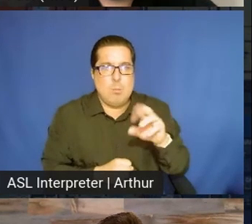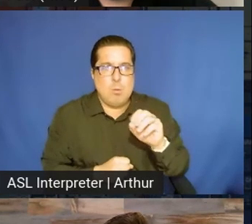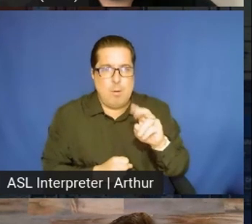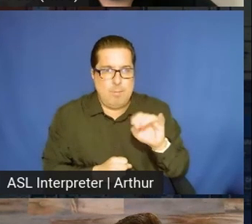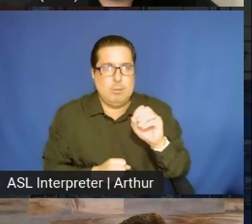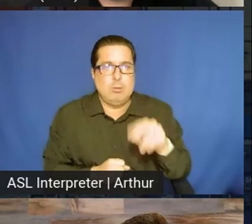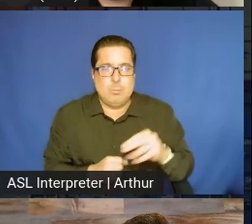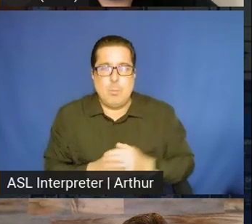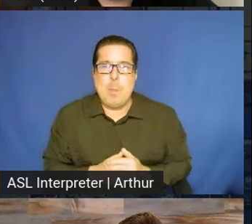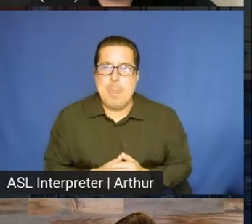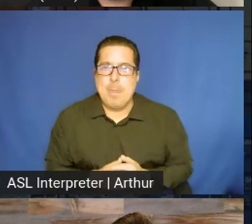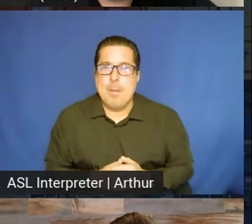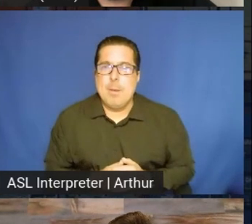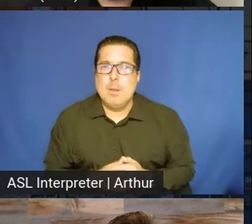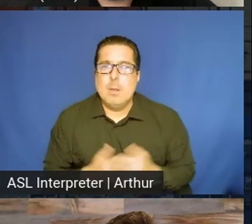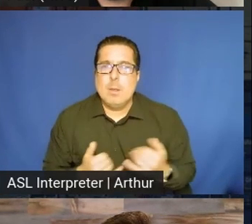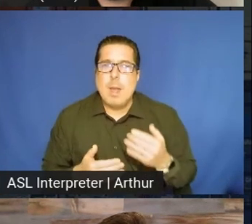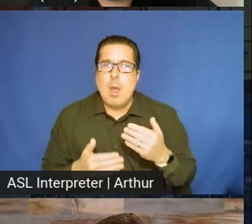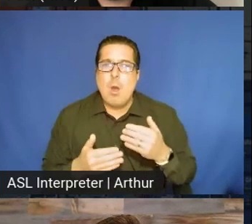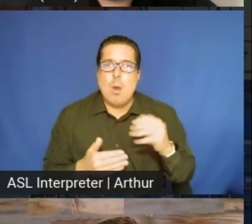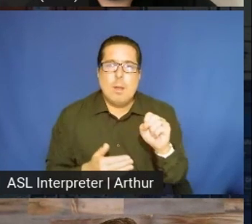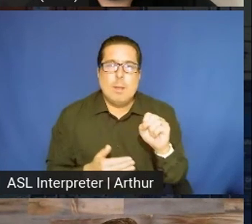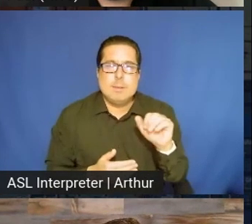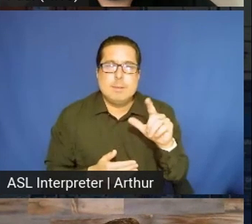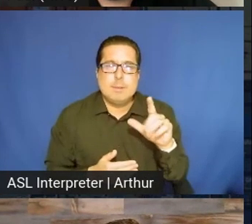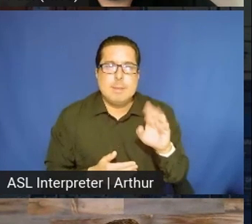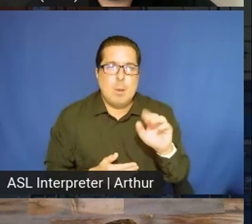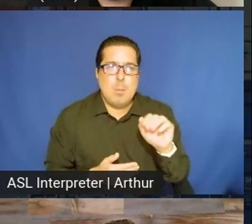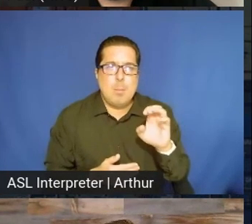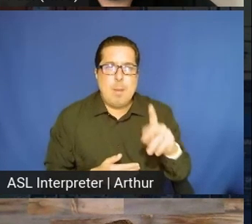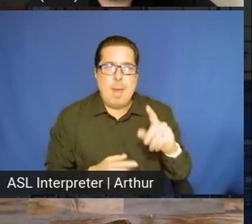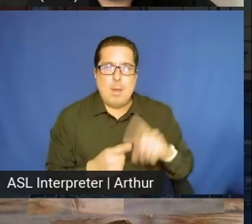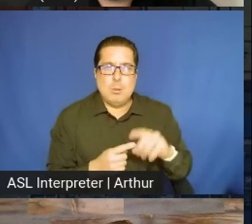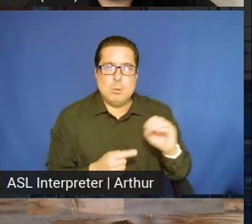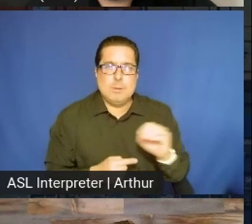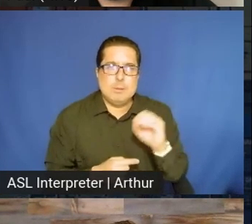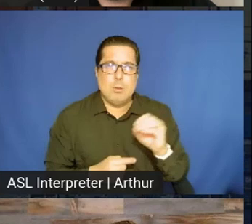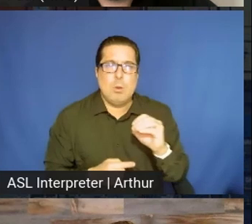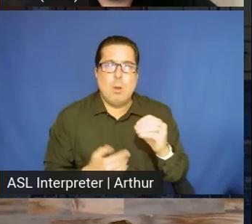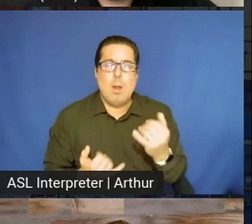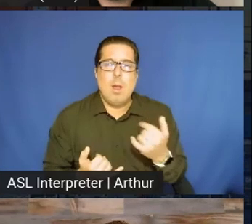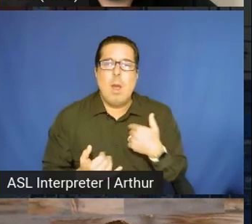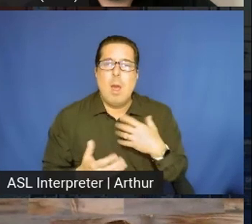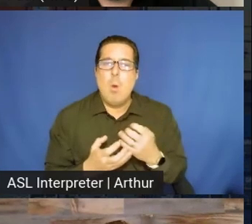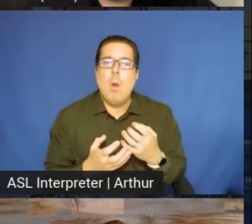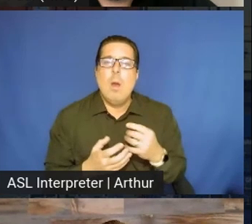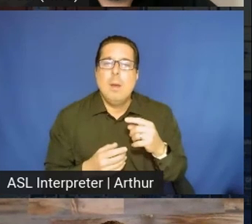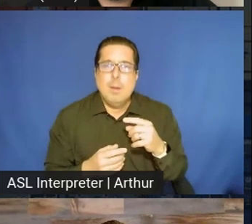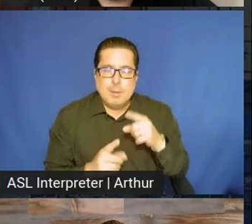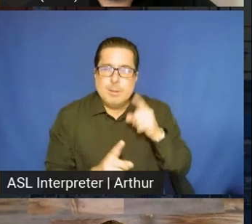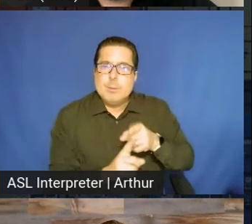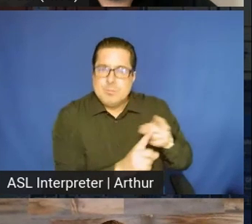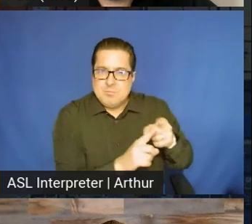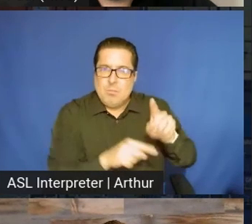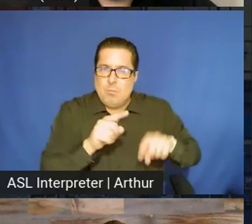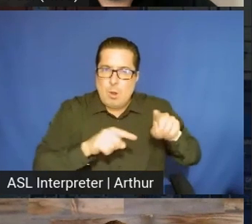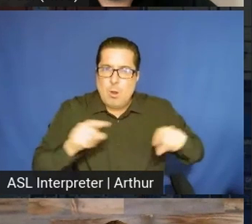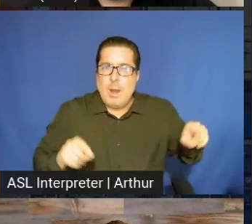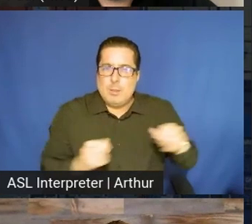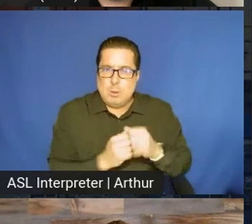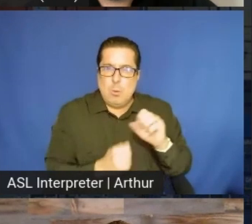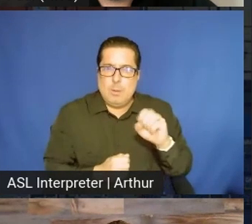now let's scale back down to 0. Like I said, I just wanted to take certain variations of the scaling up and scaling